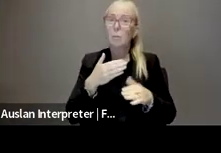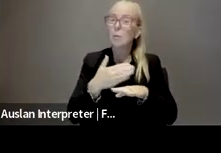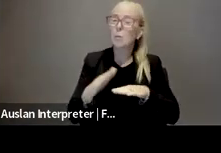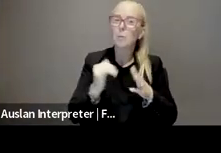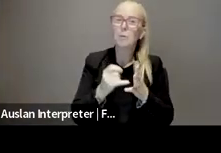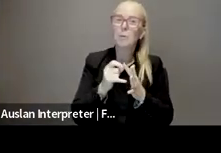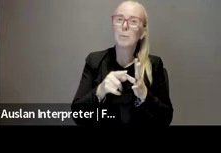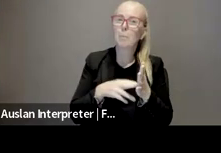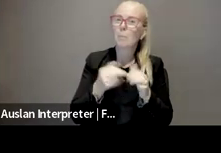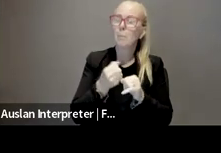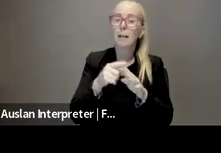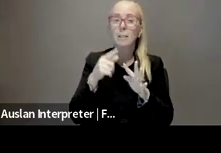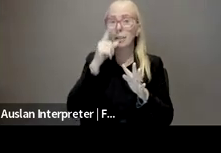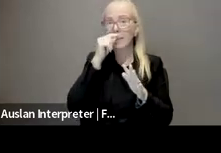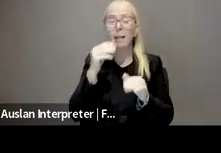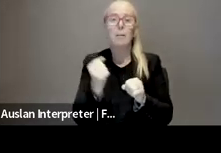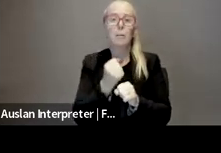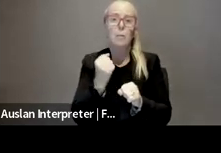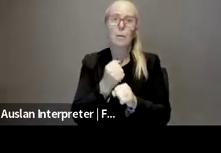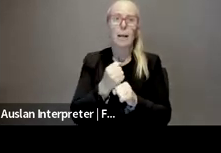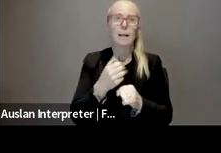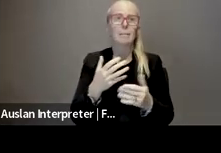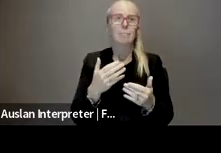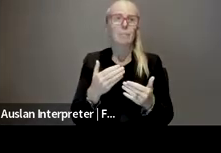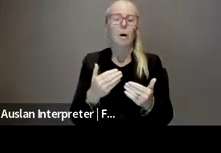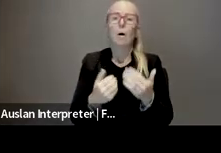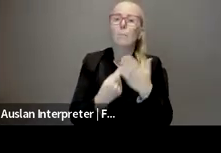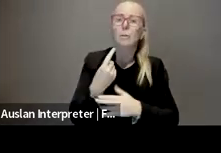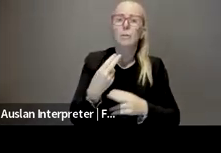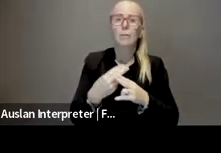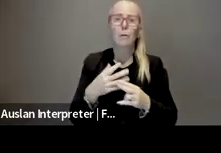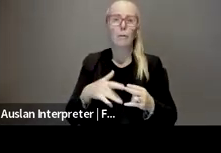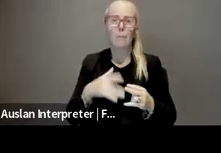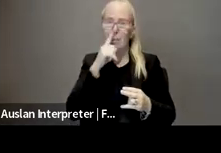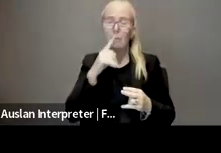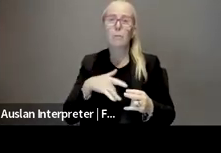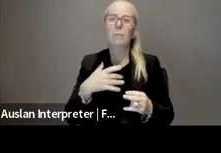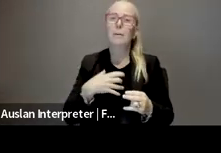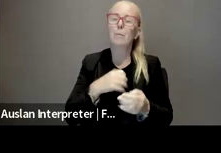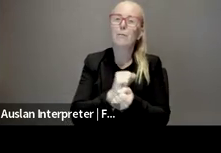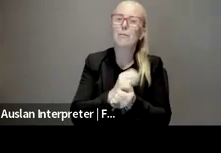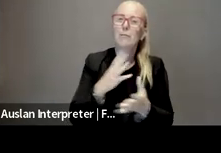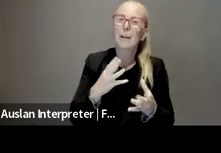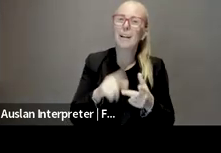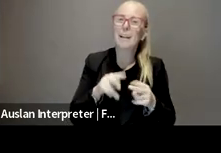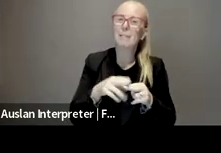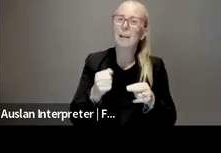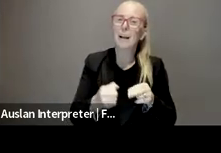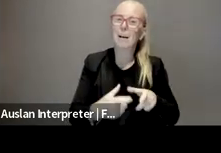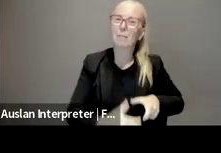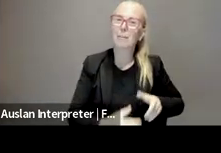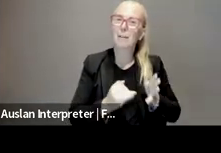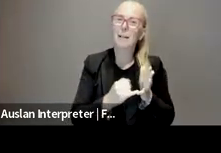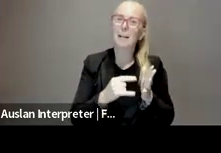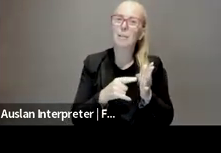for those living with a stoma. We are wanting to take the next step towards transforming ostomy care and are seeking expertise in medical